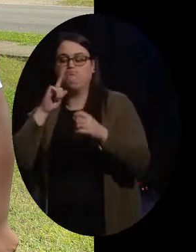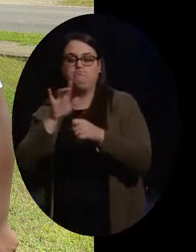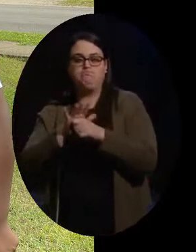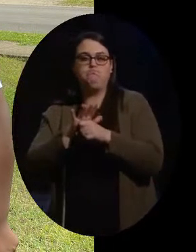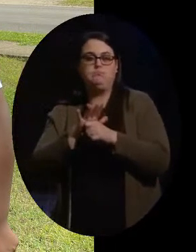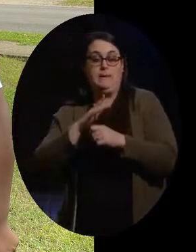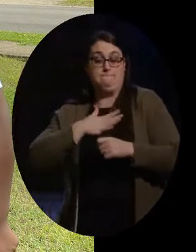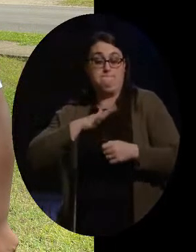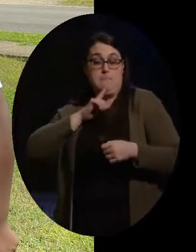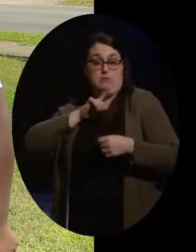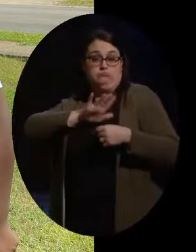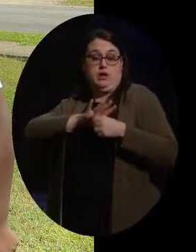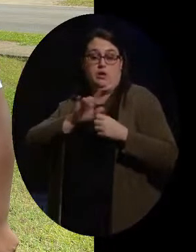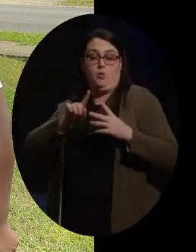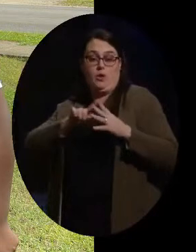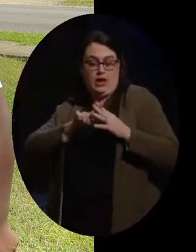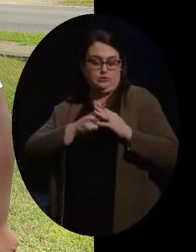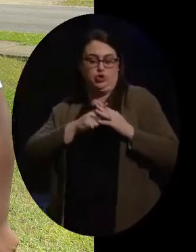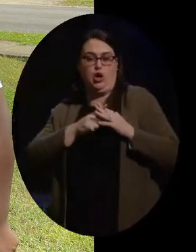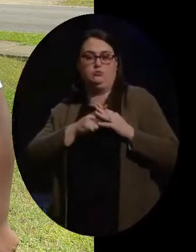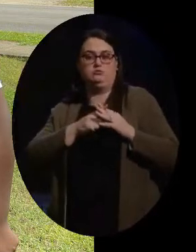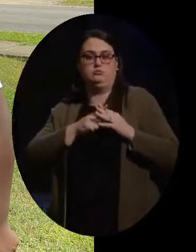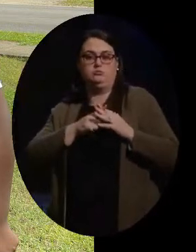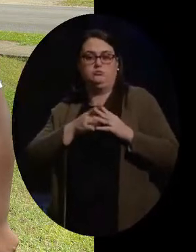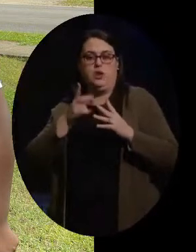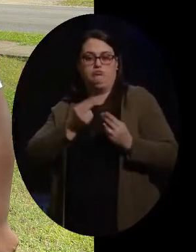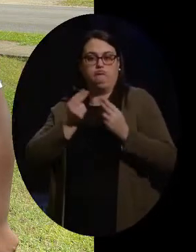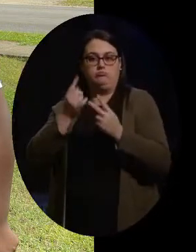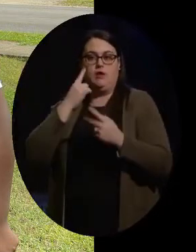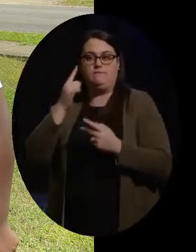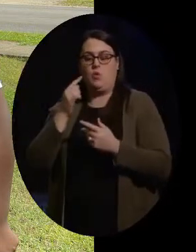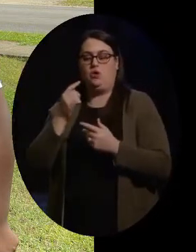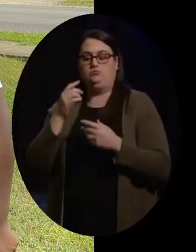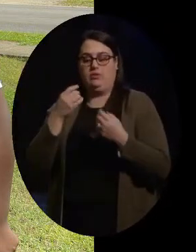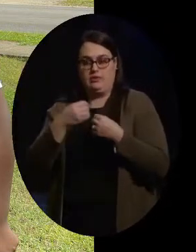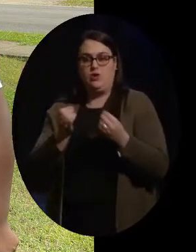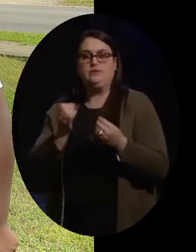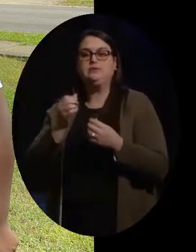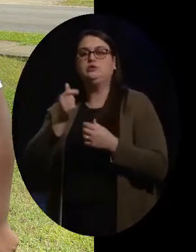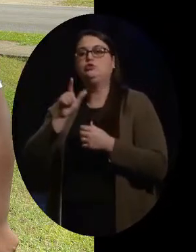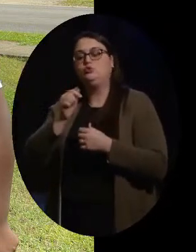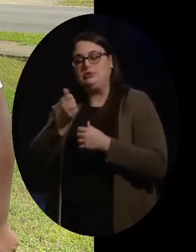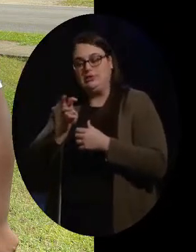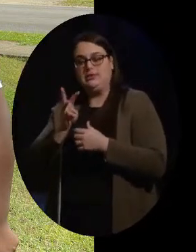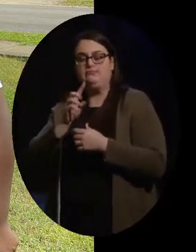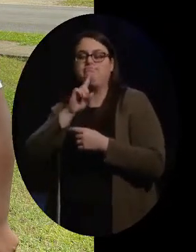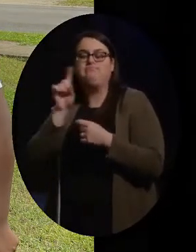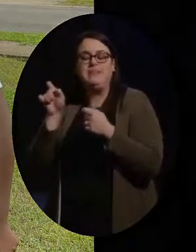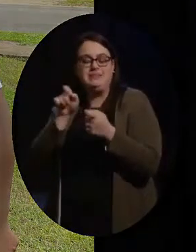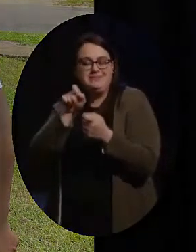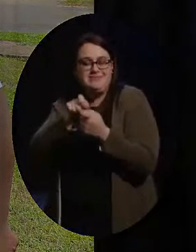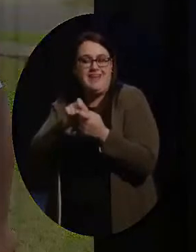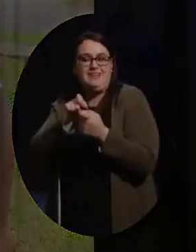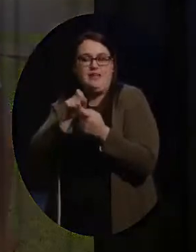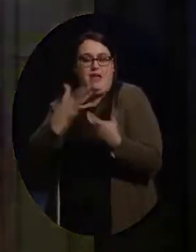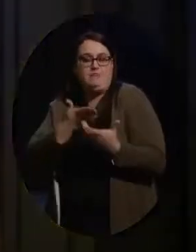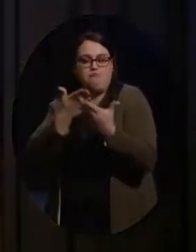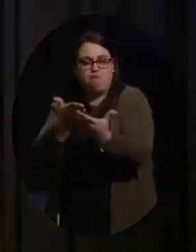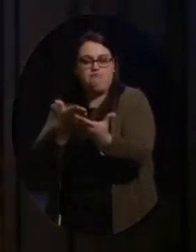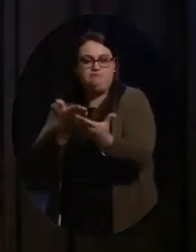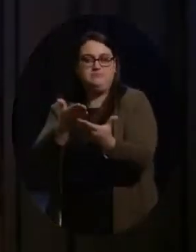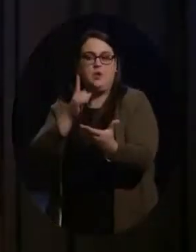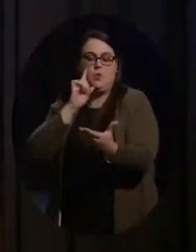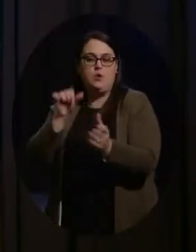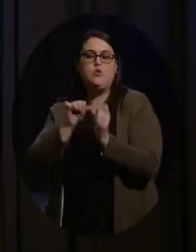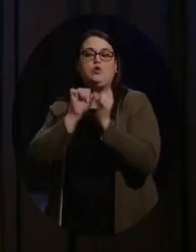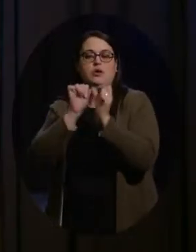That was my commitment to you when I ran for this office in 2016, and that is exactly what we have delivered and what we